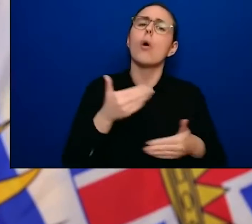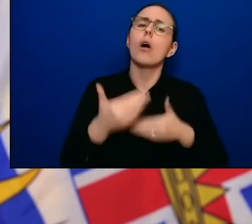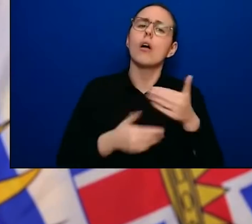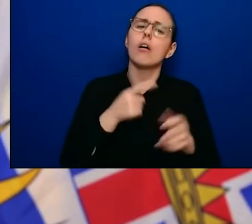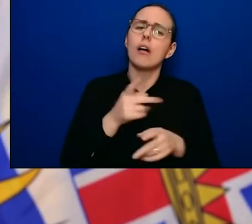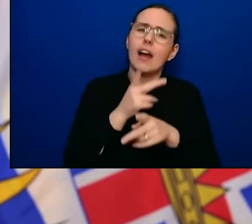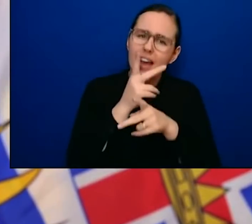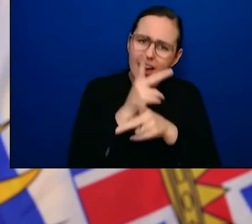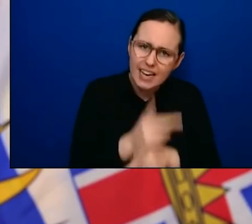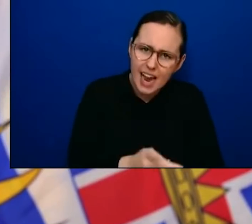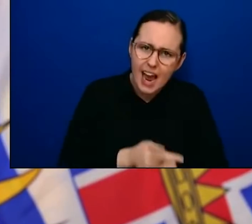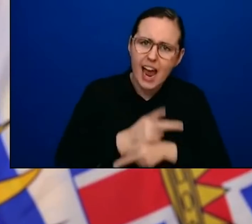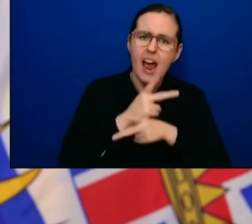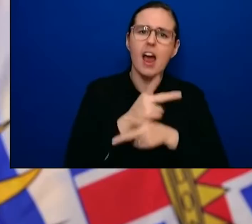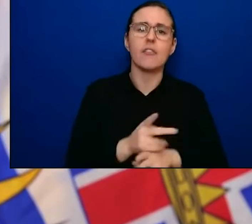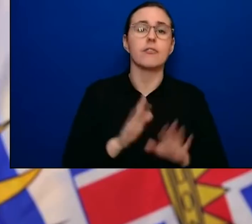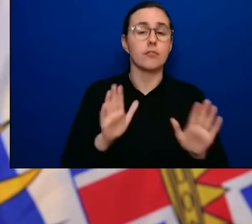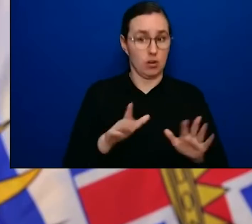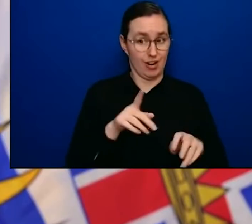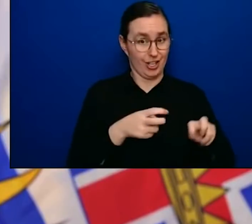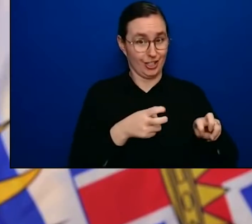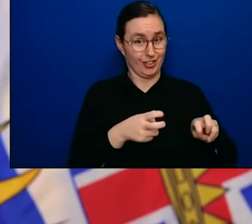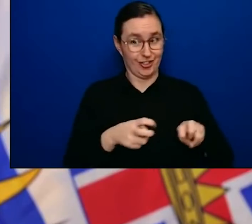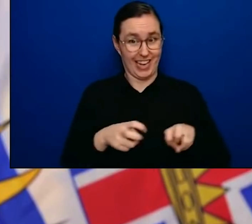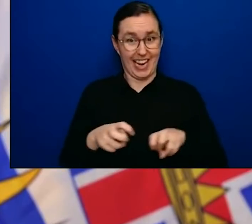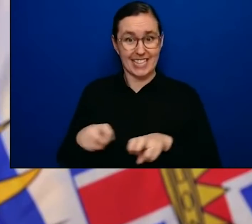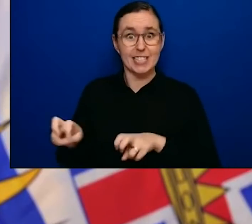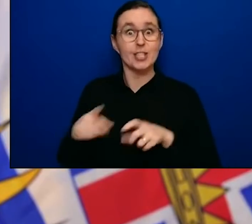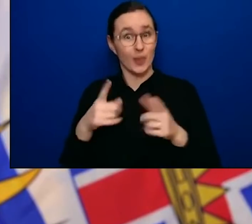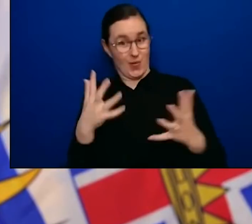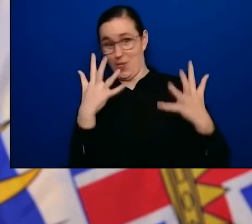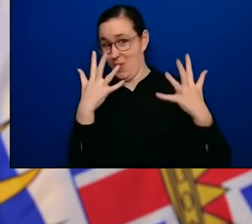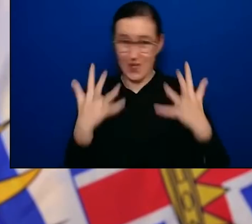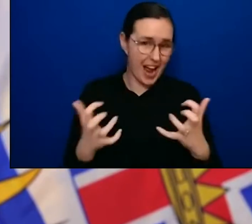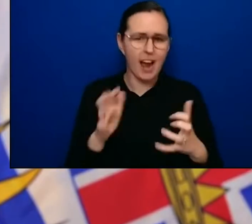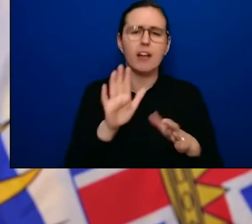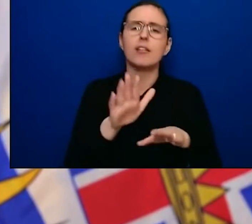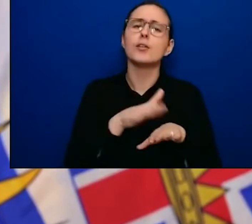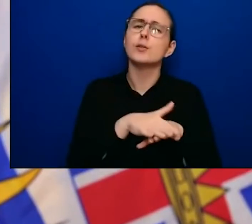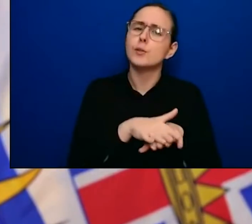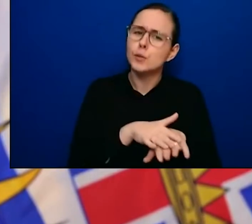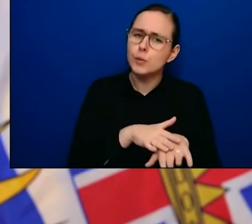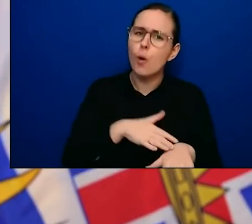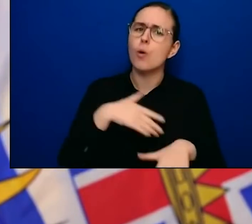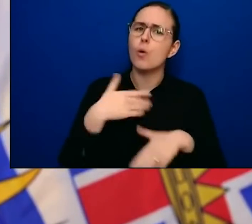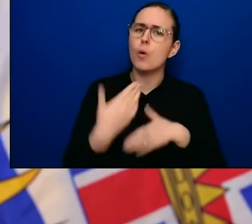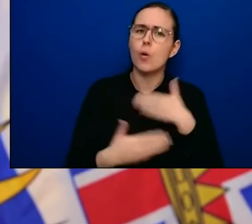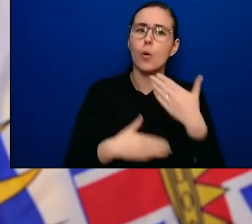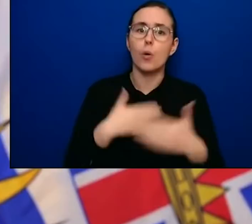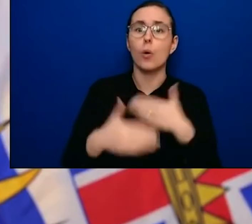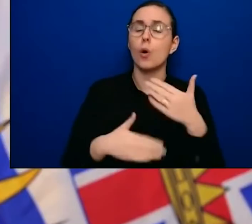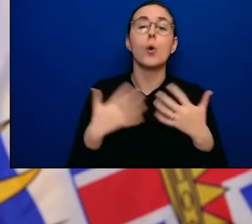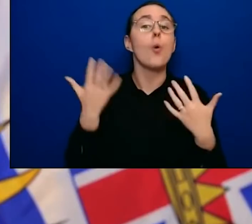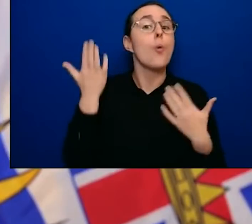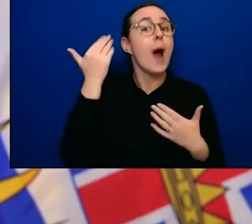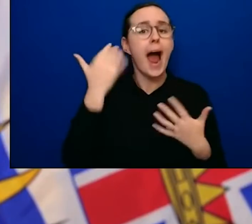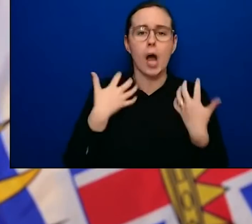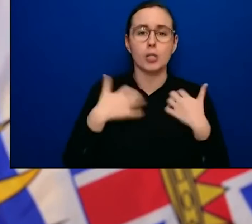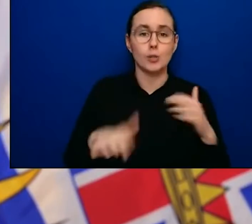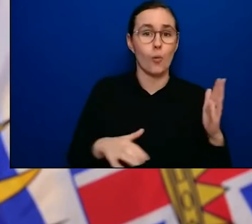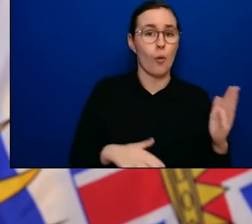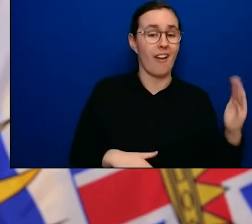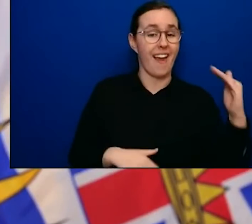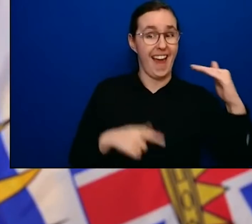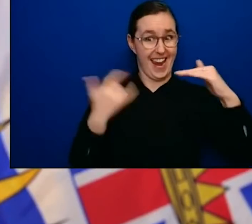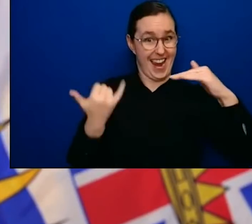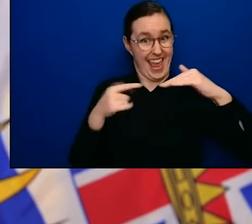the dial. This means all of us continuing as we've been doing in BC to be accountable to each other, to